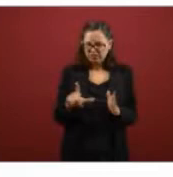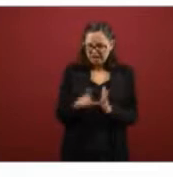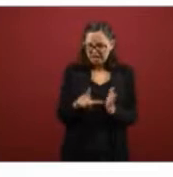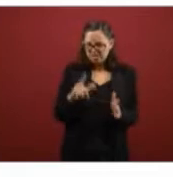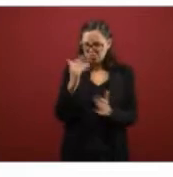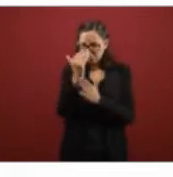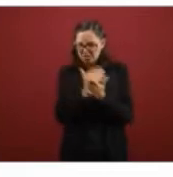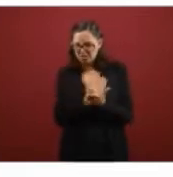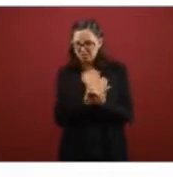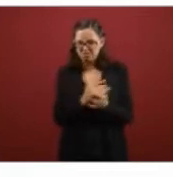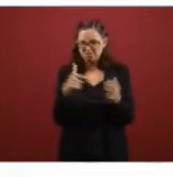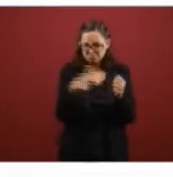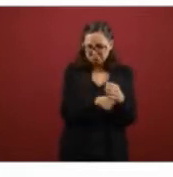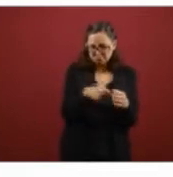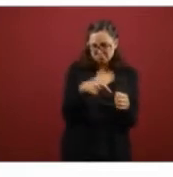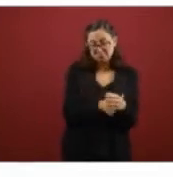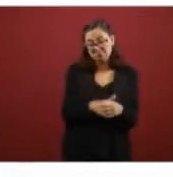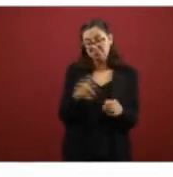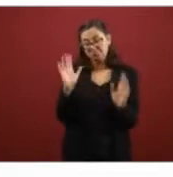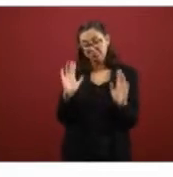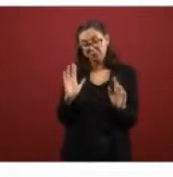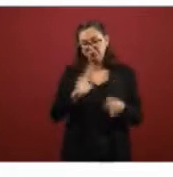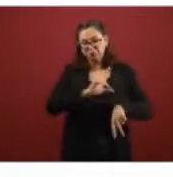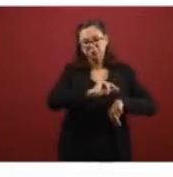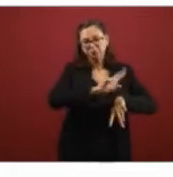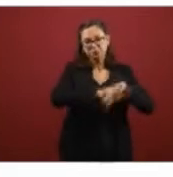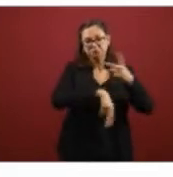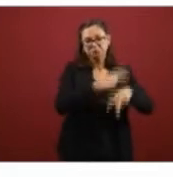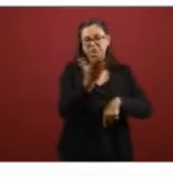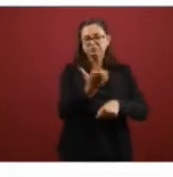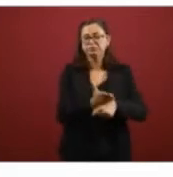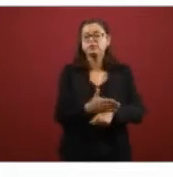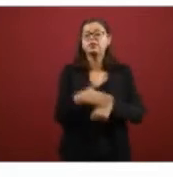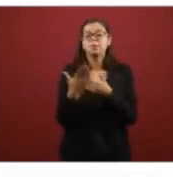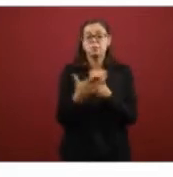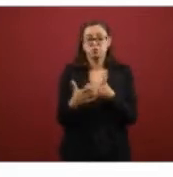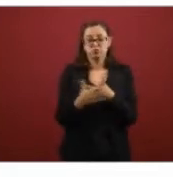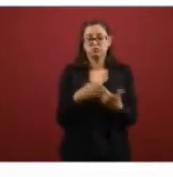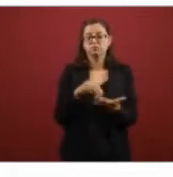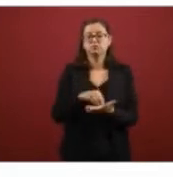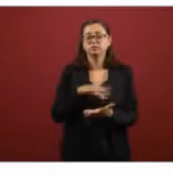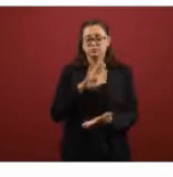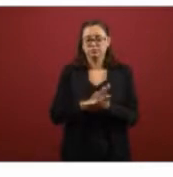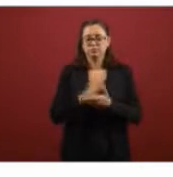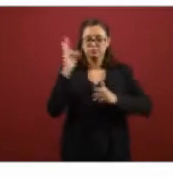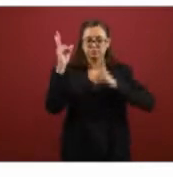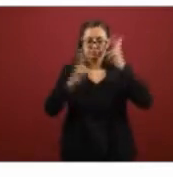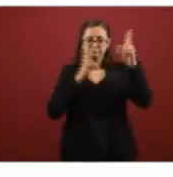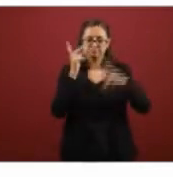want to be going to them because they'll know that there's something going on that they're hiding.